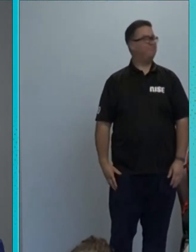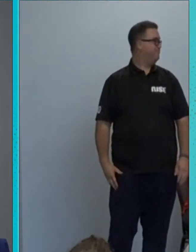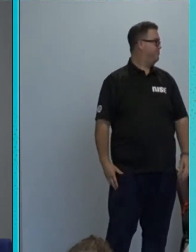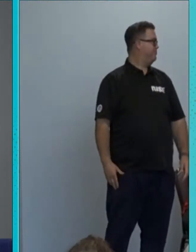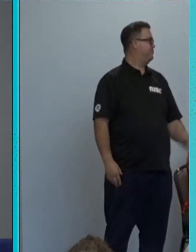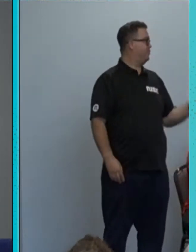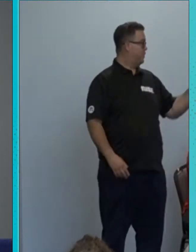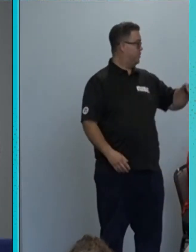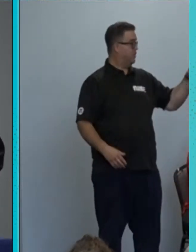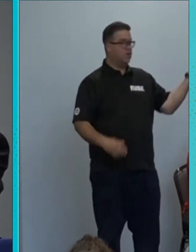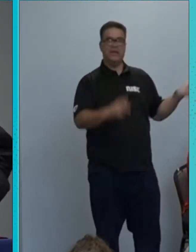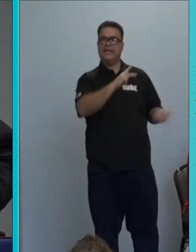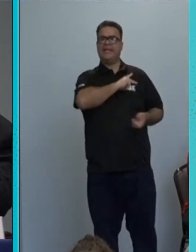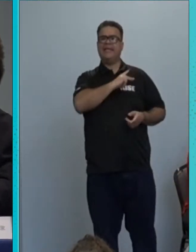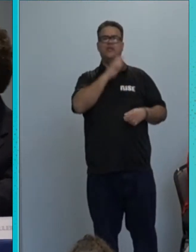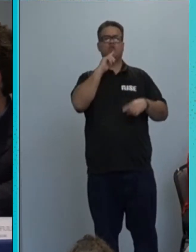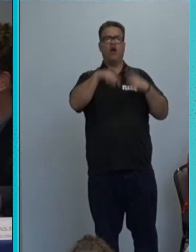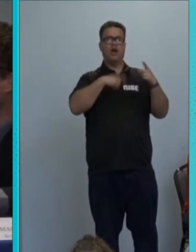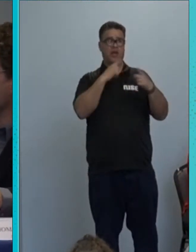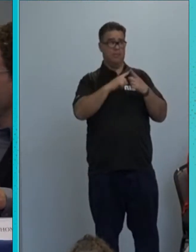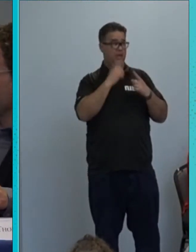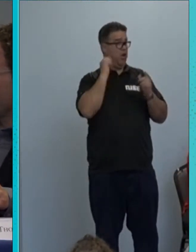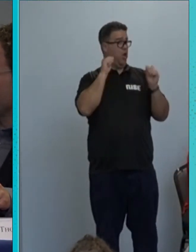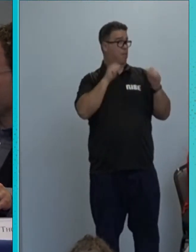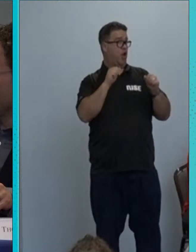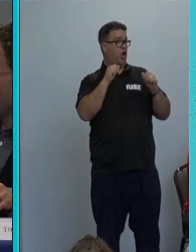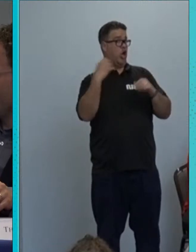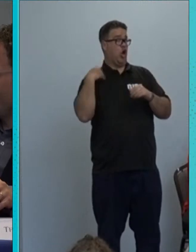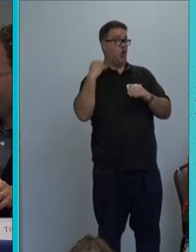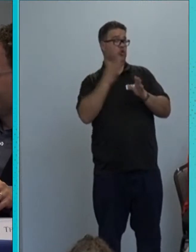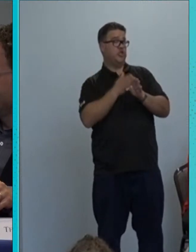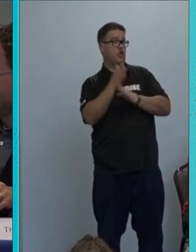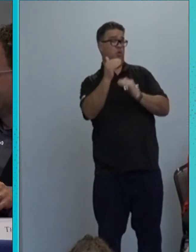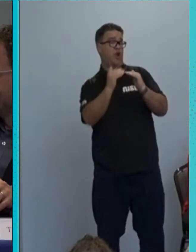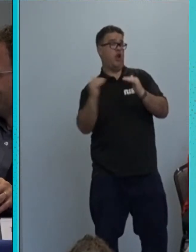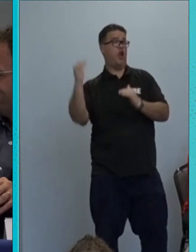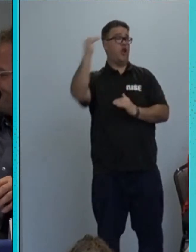And Keith, you can talk about possible coaching career